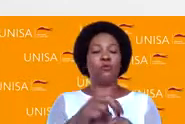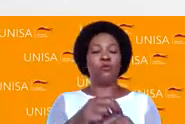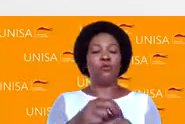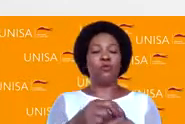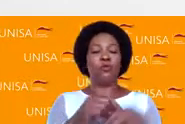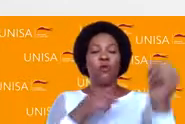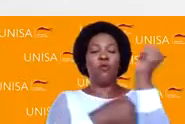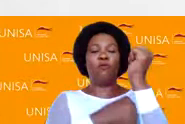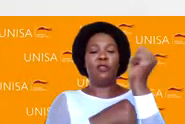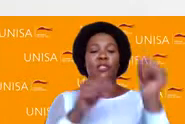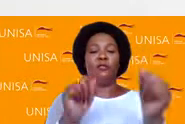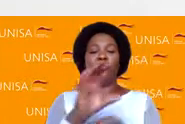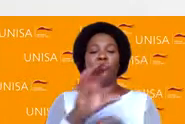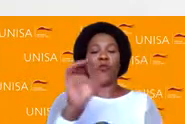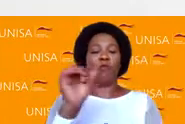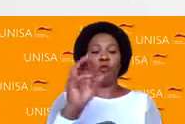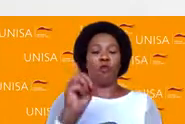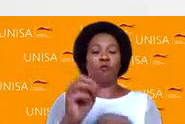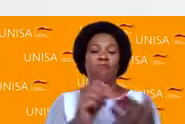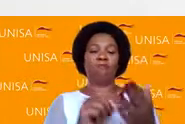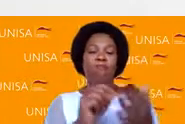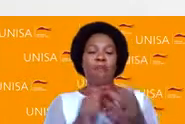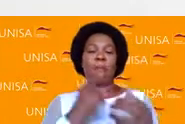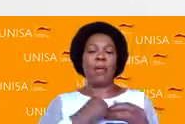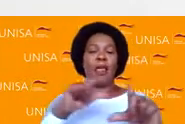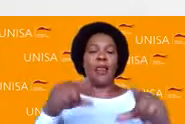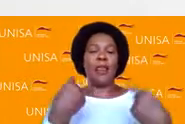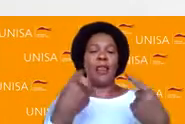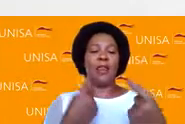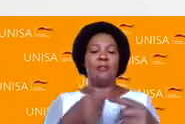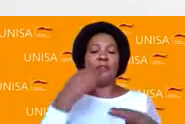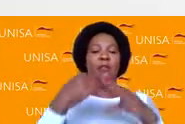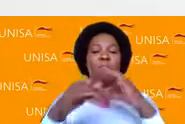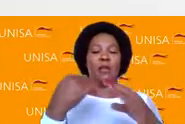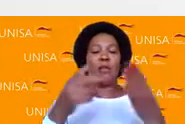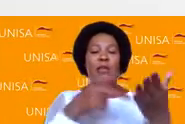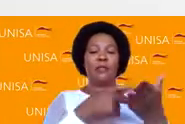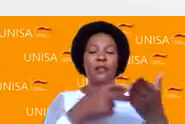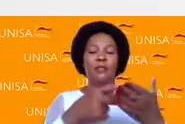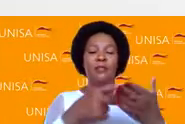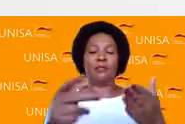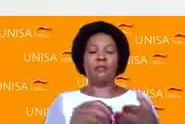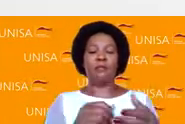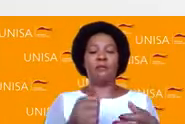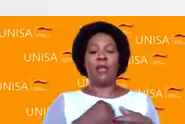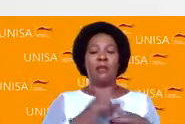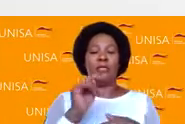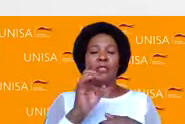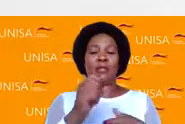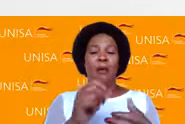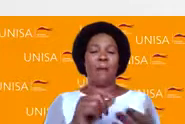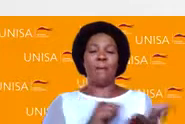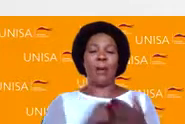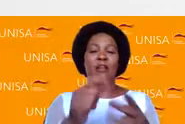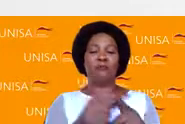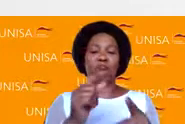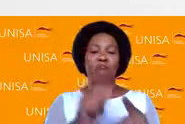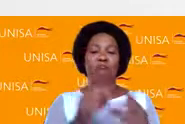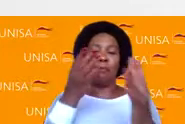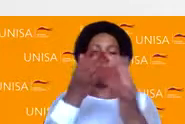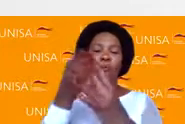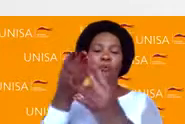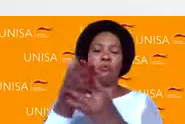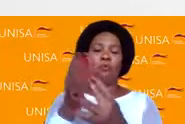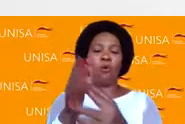you sign in with your myLife email address and your myUnisa password, and you will have access to all the Microsoft